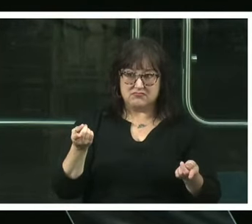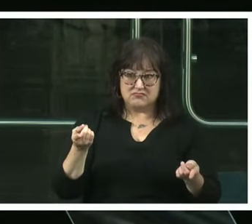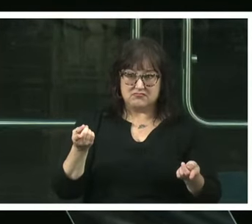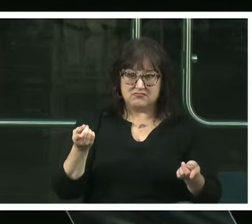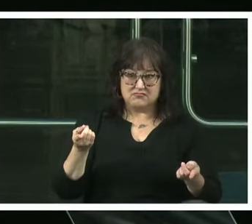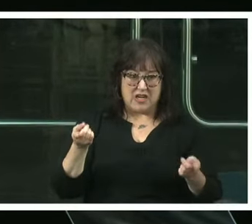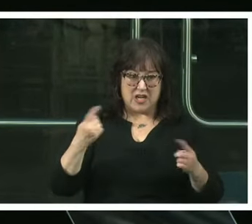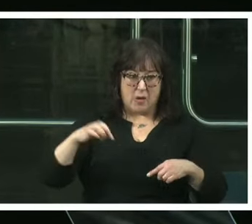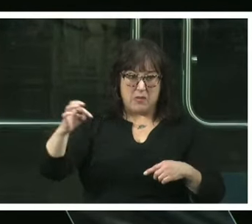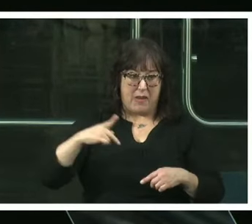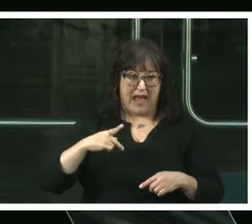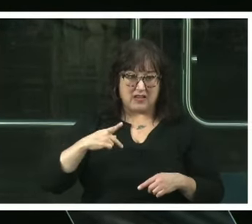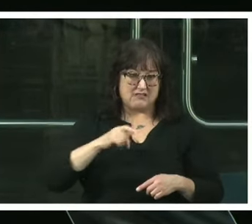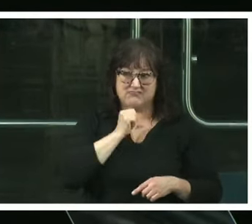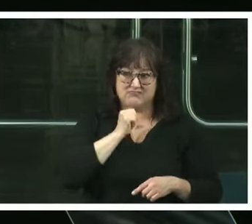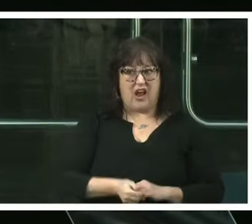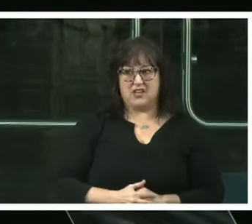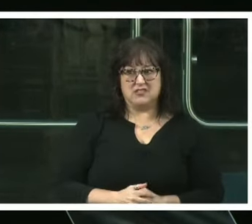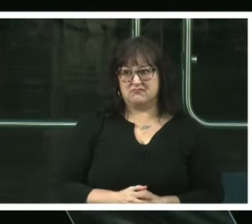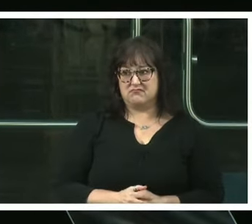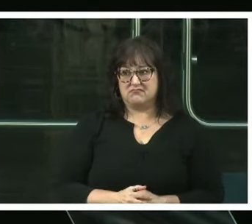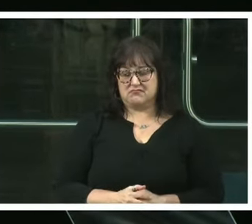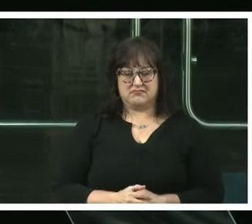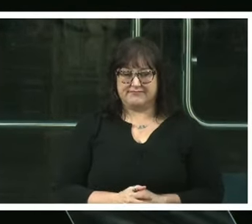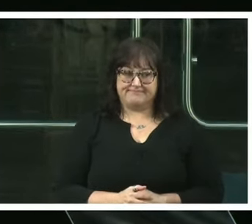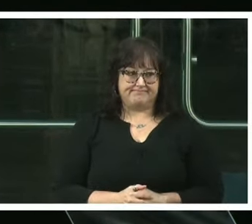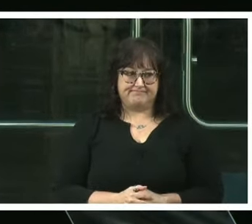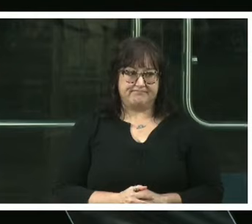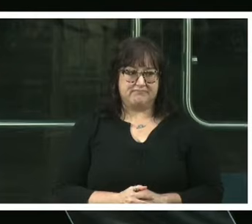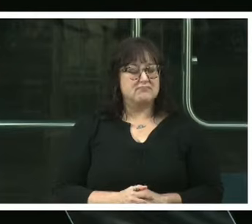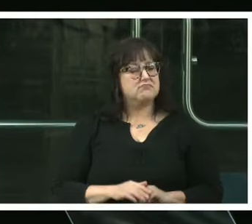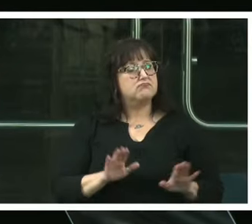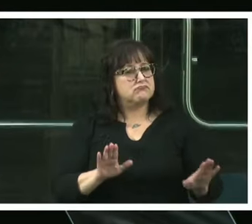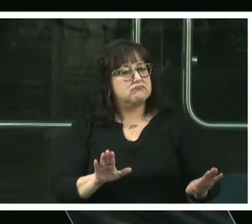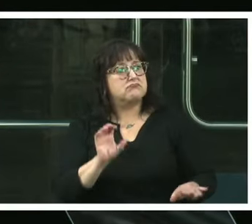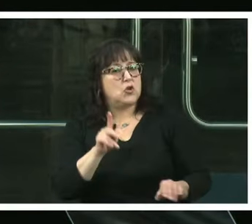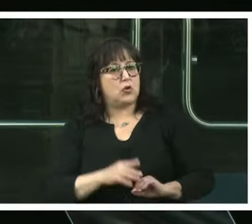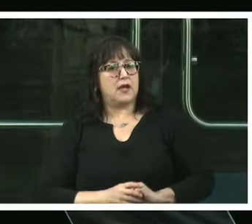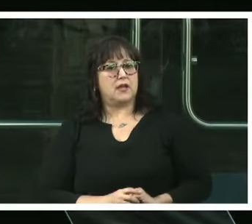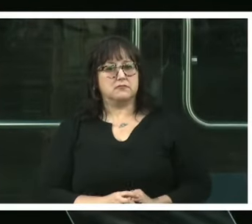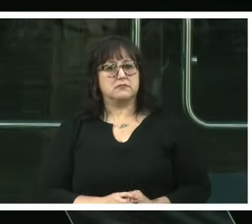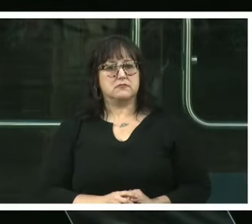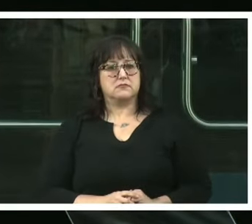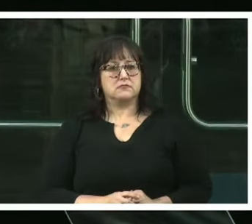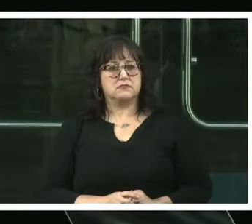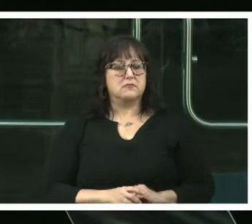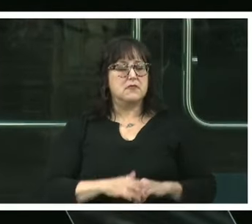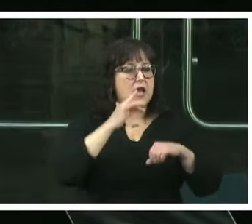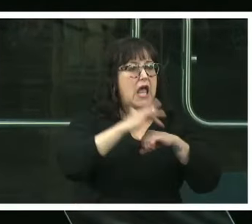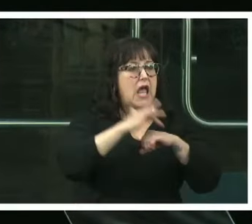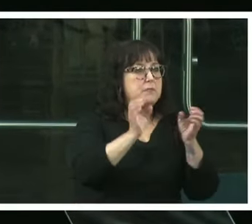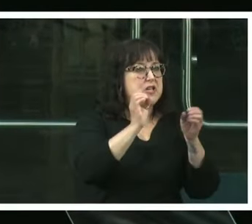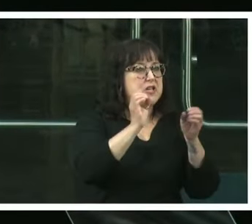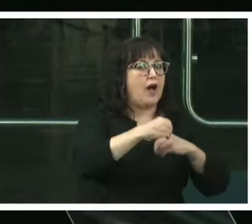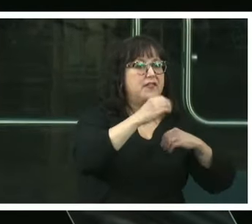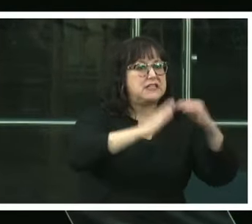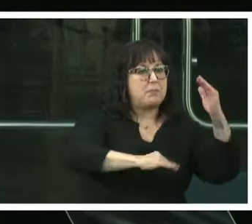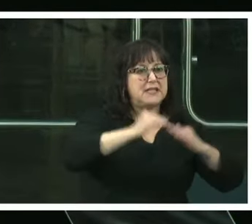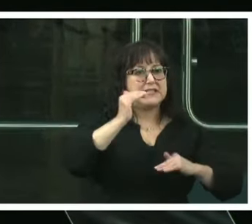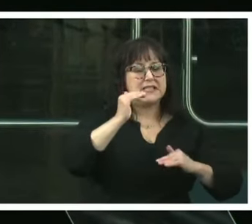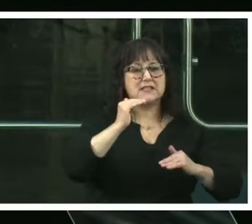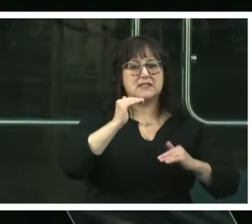back. And you know what? That's okay. Empty office buildings have